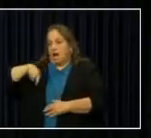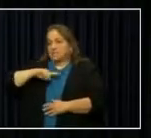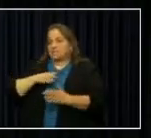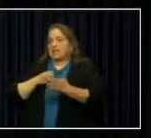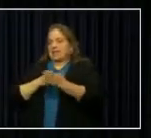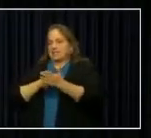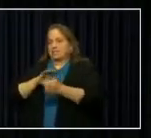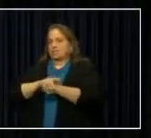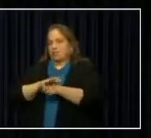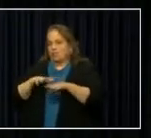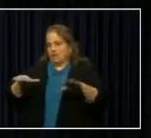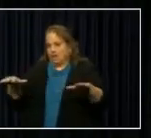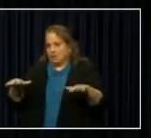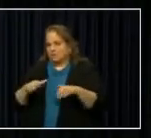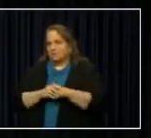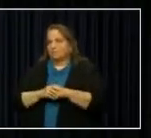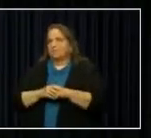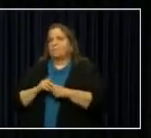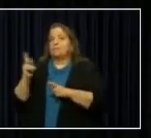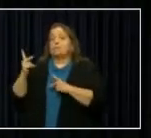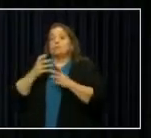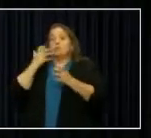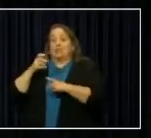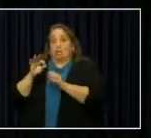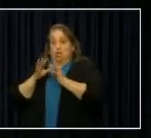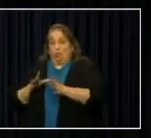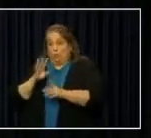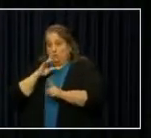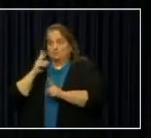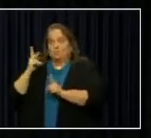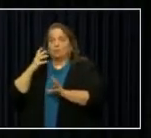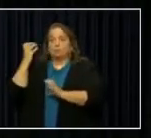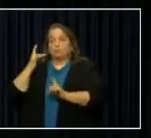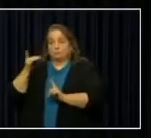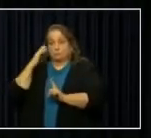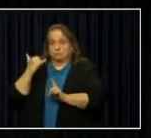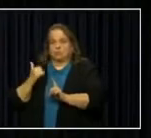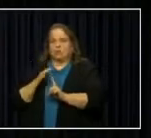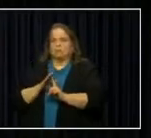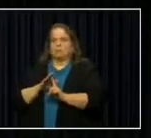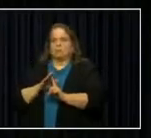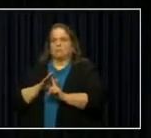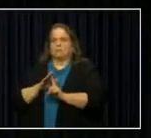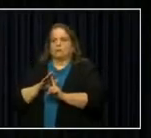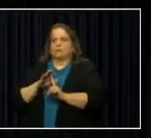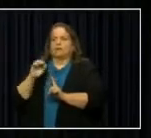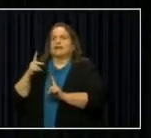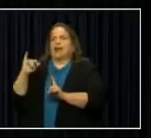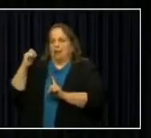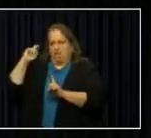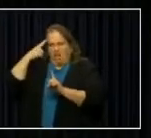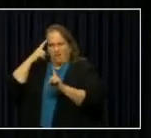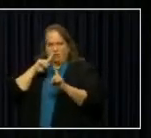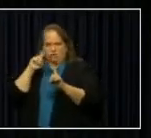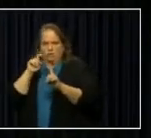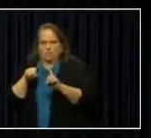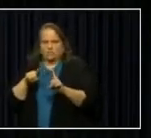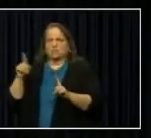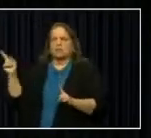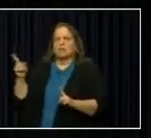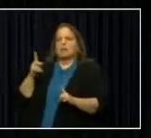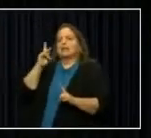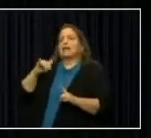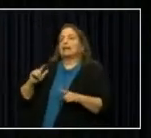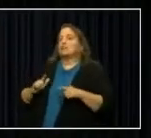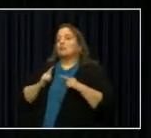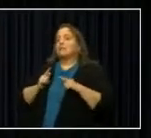against the coronavirus. Can I confirm whether there is any way that a new Kentucky resident who lacks photo ID can obtain one